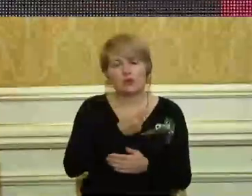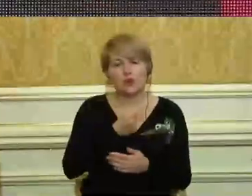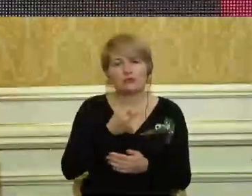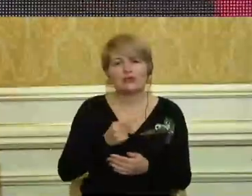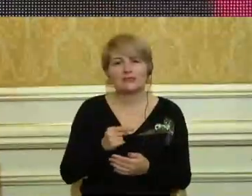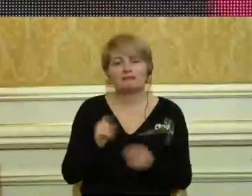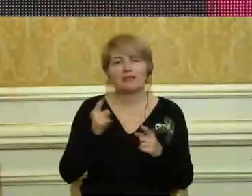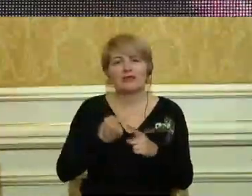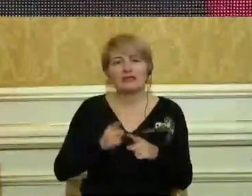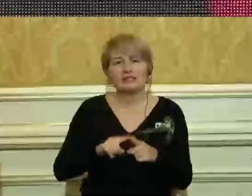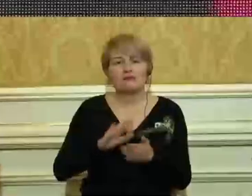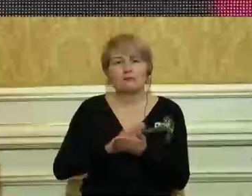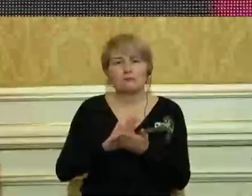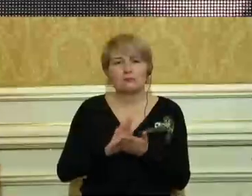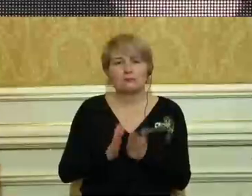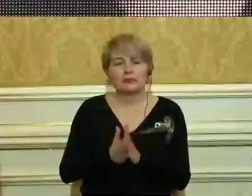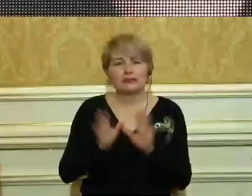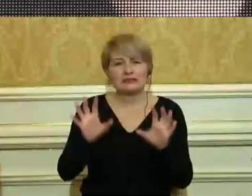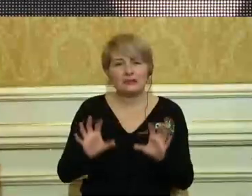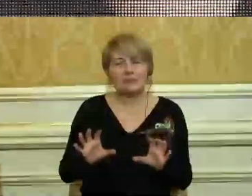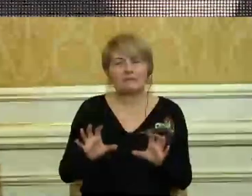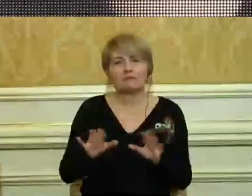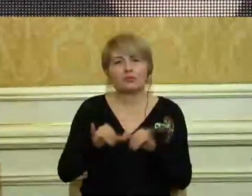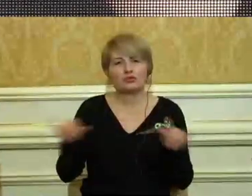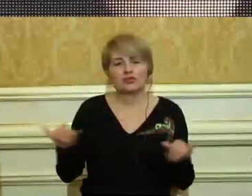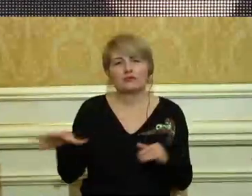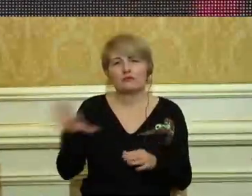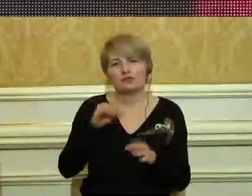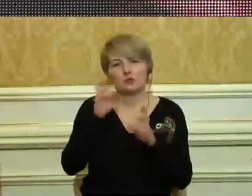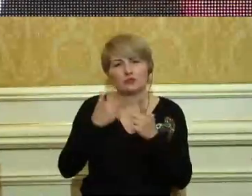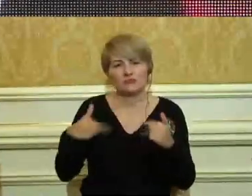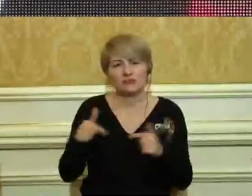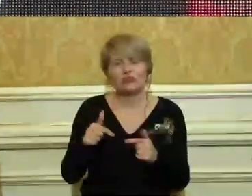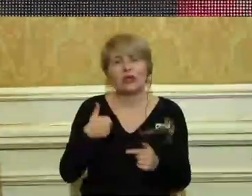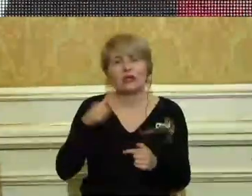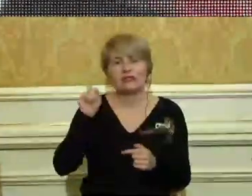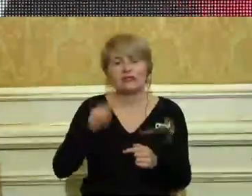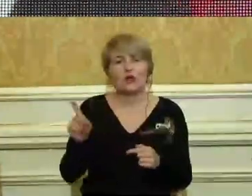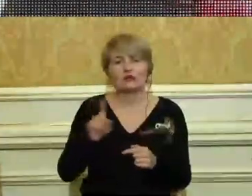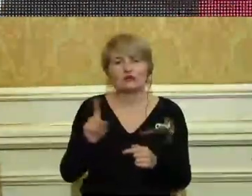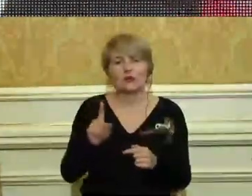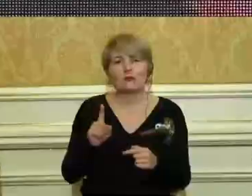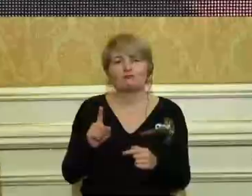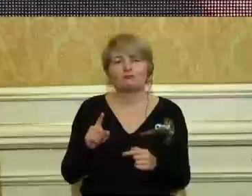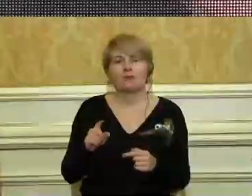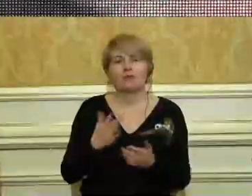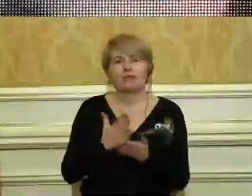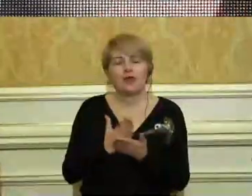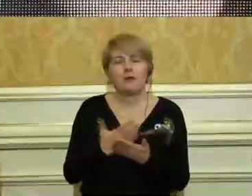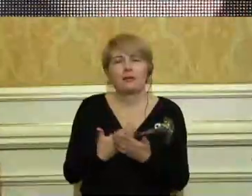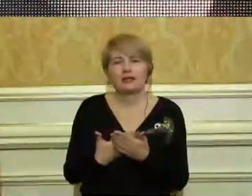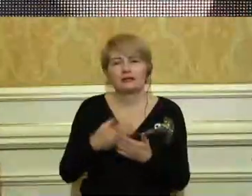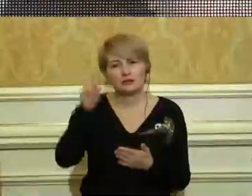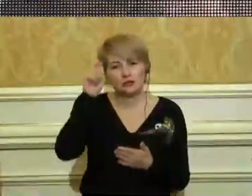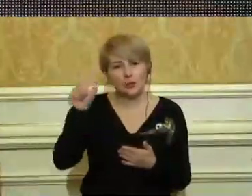are also around the world, and we know of the examples of men who actually practice this type of